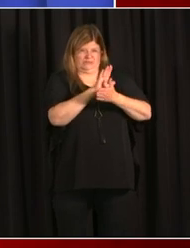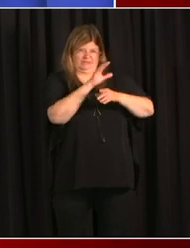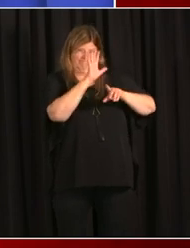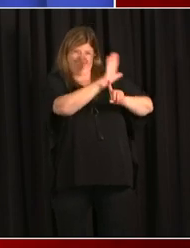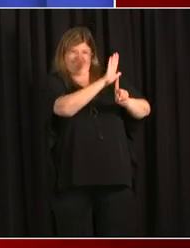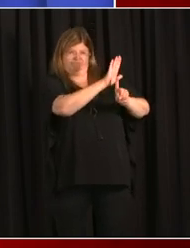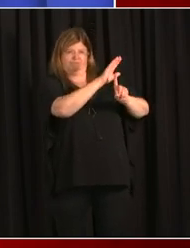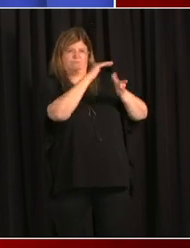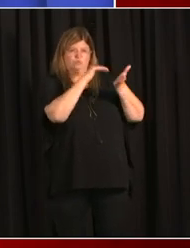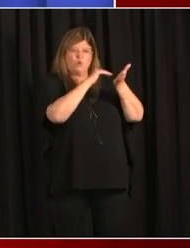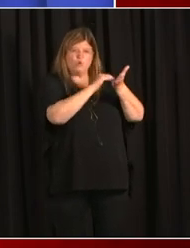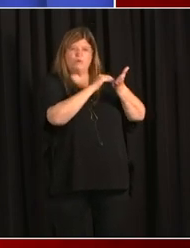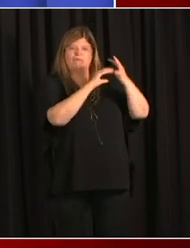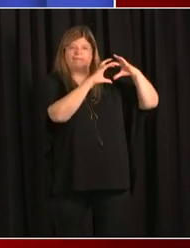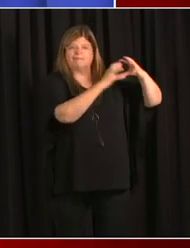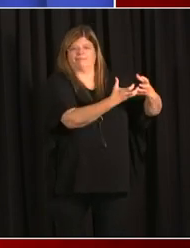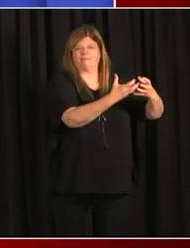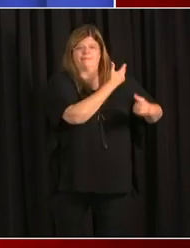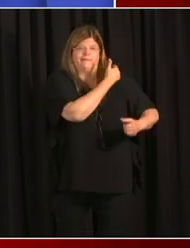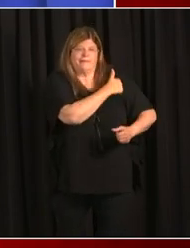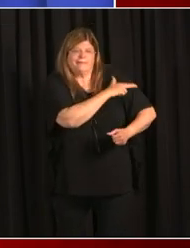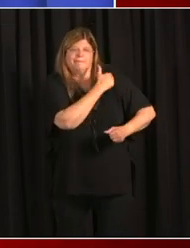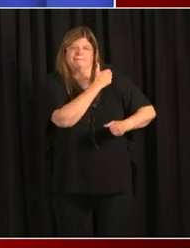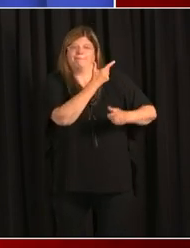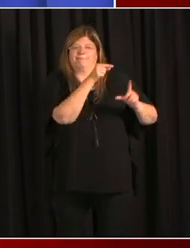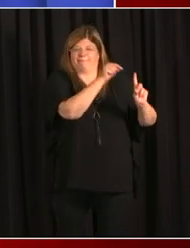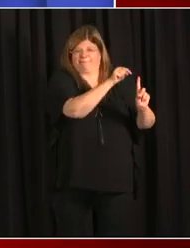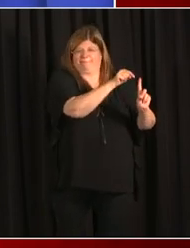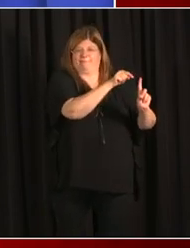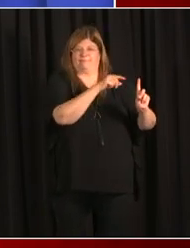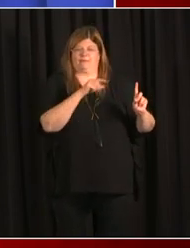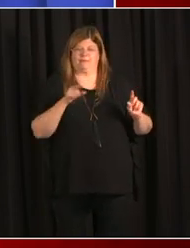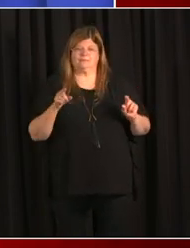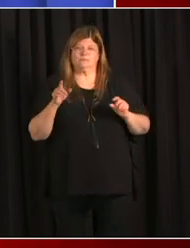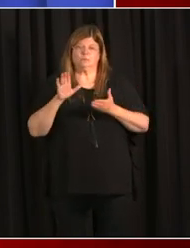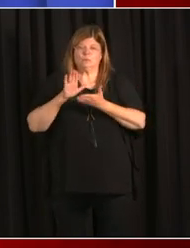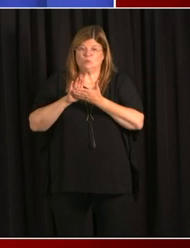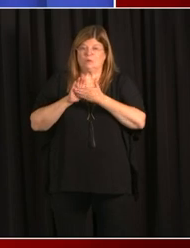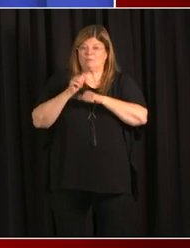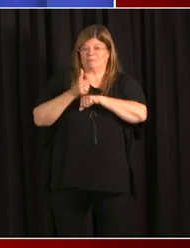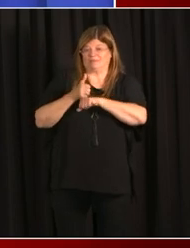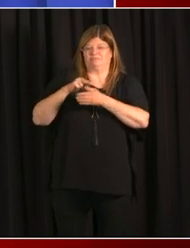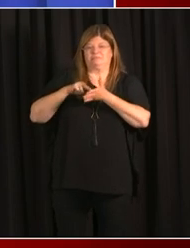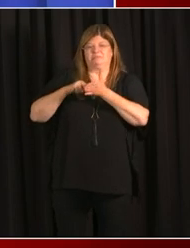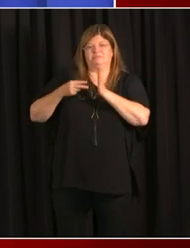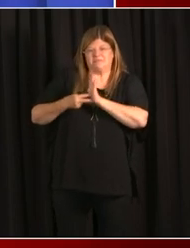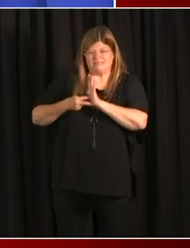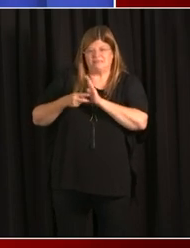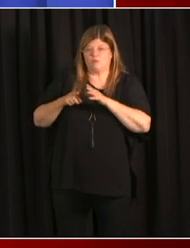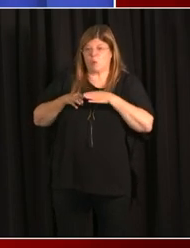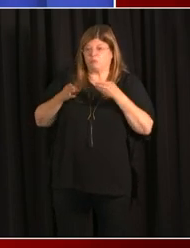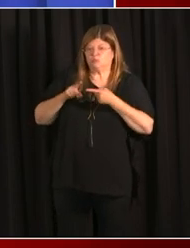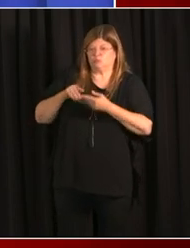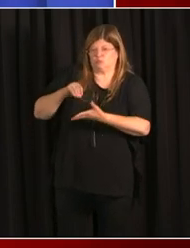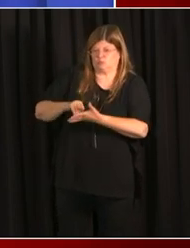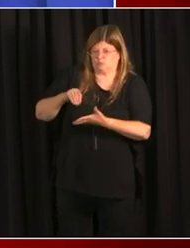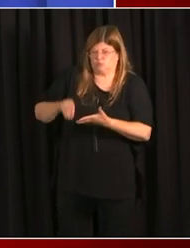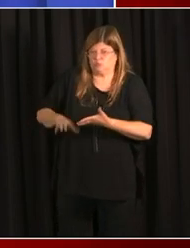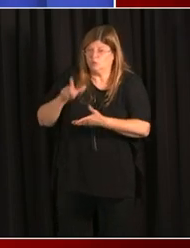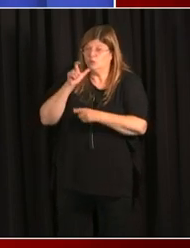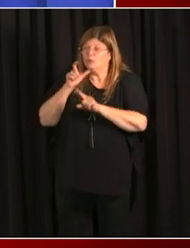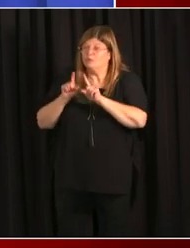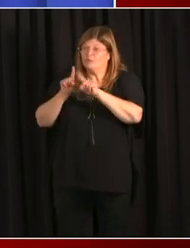a regular basis, is the phrase I will use. The school-based health centers are open to the students who attend that